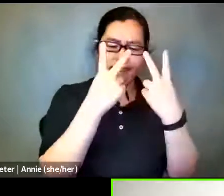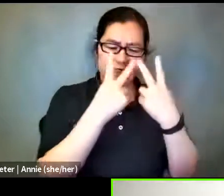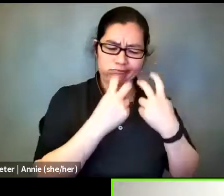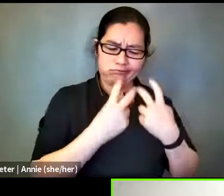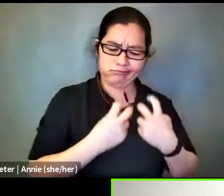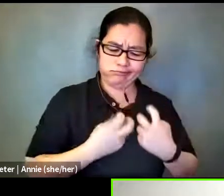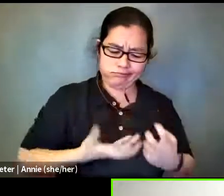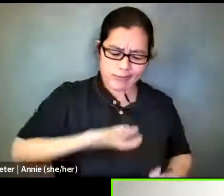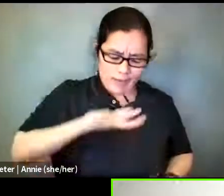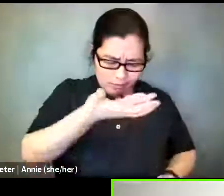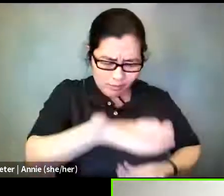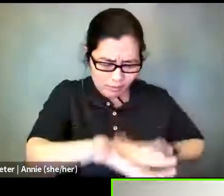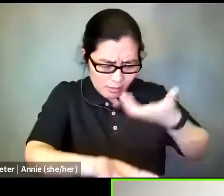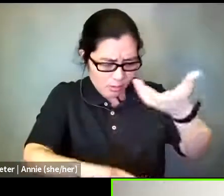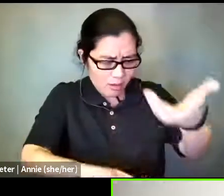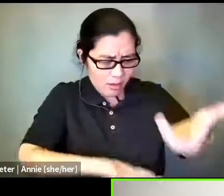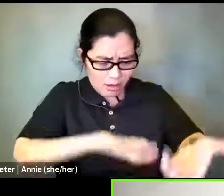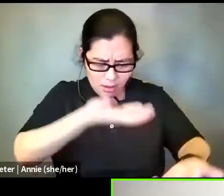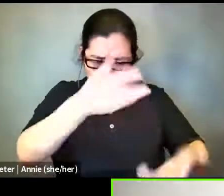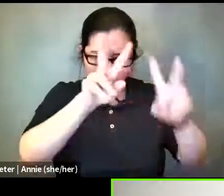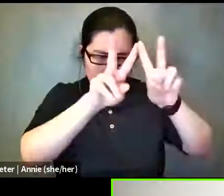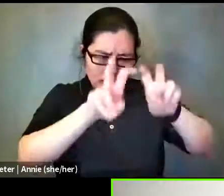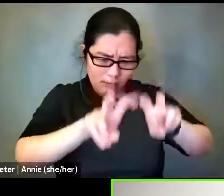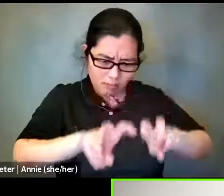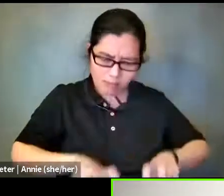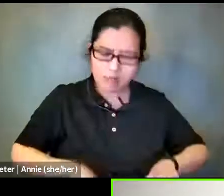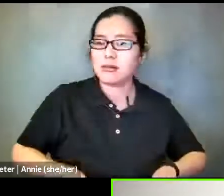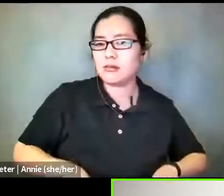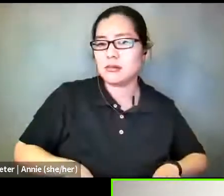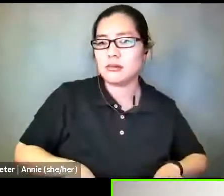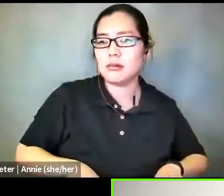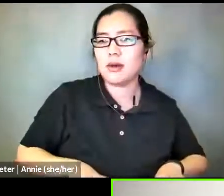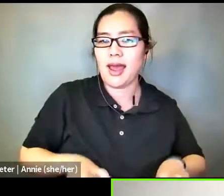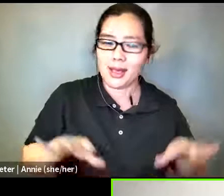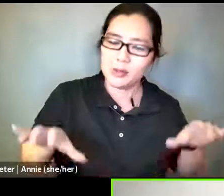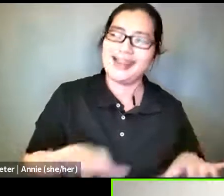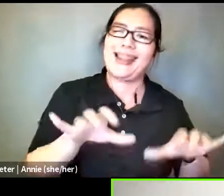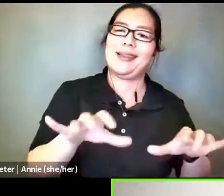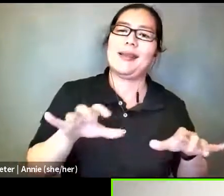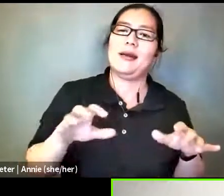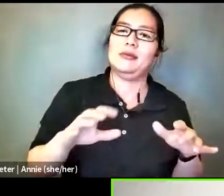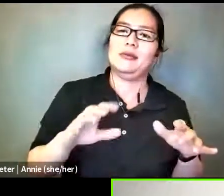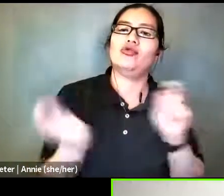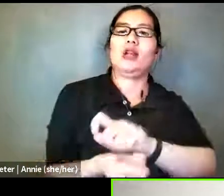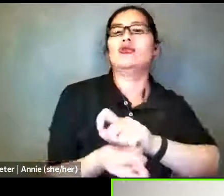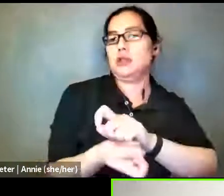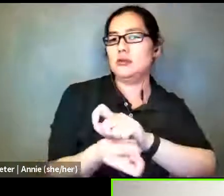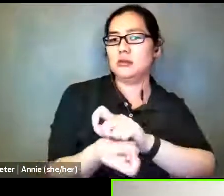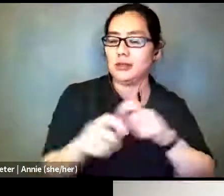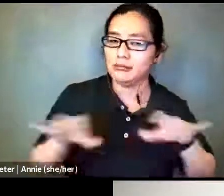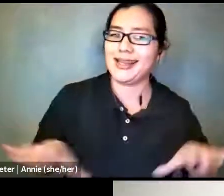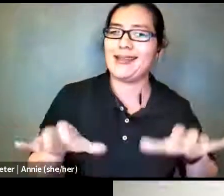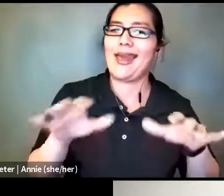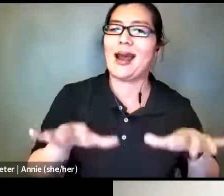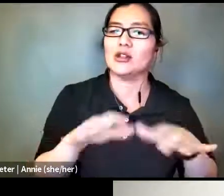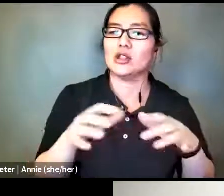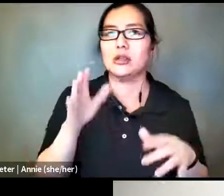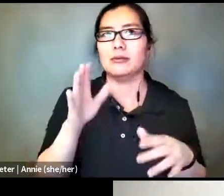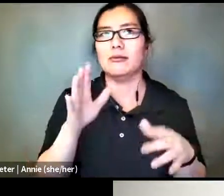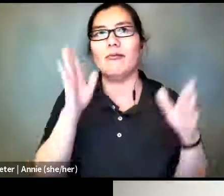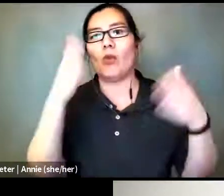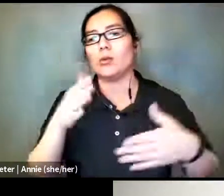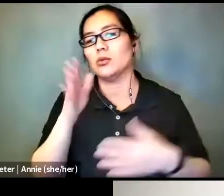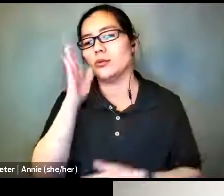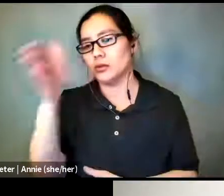different ways, and taking that action. Yeah. And you know, this is